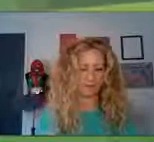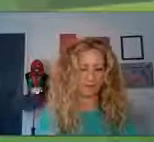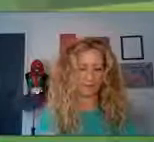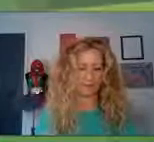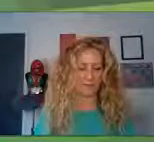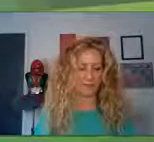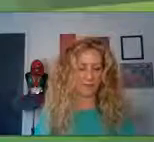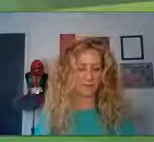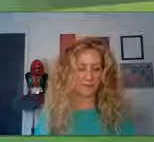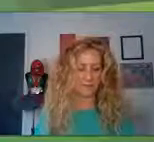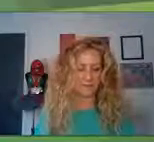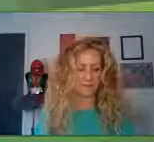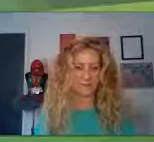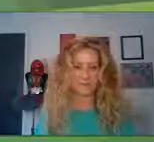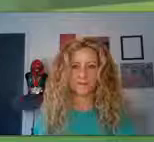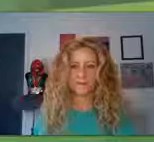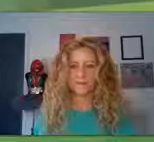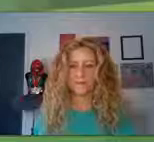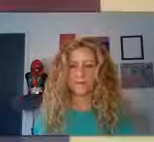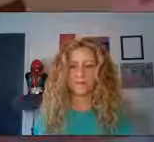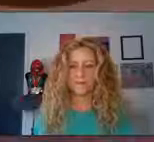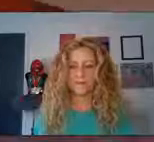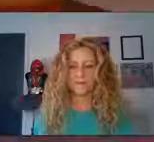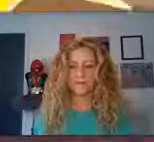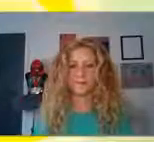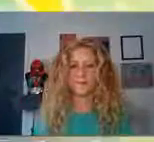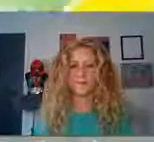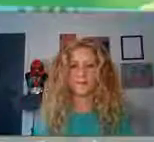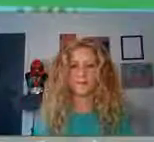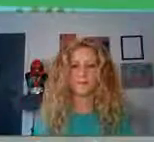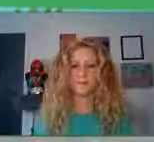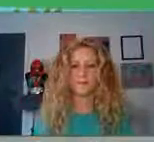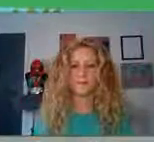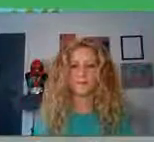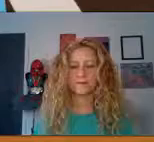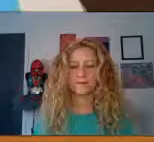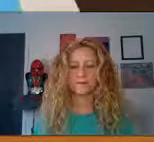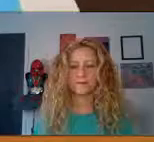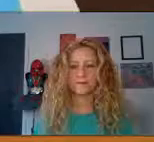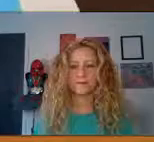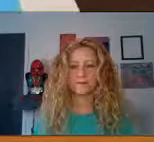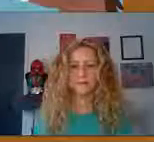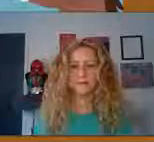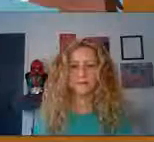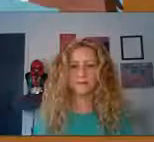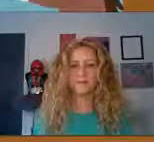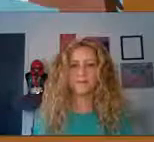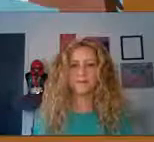want to know who Jesus is. I want to find out what the Bible's all about. Hey! Do-do-do-do.